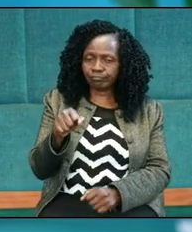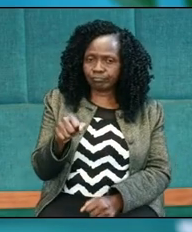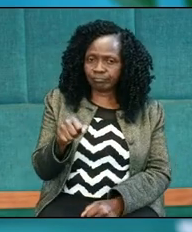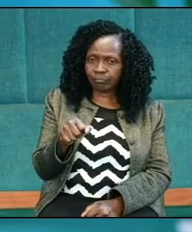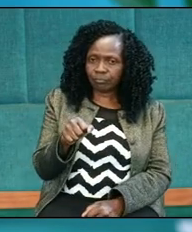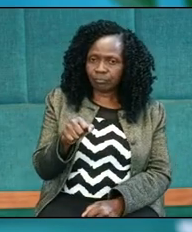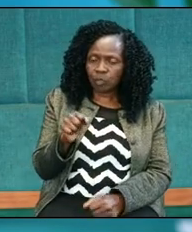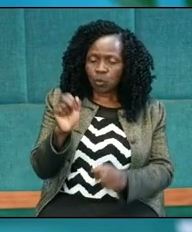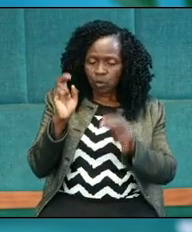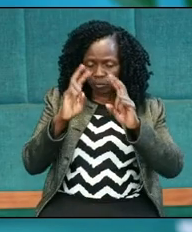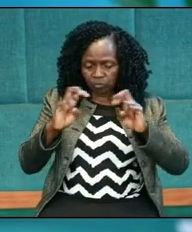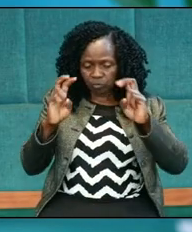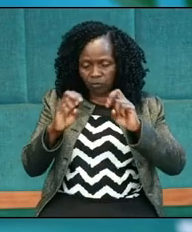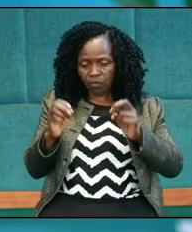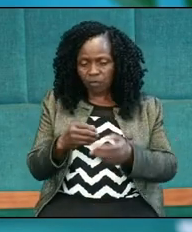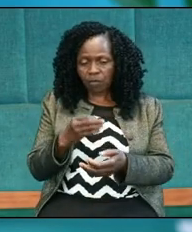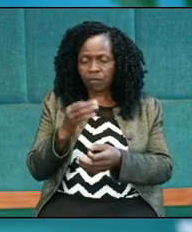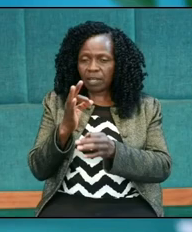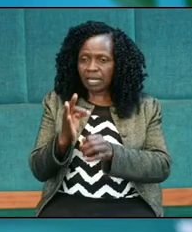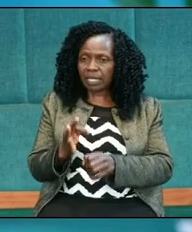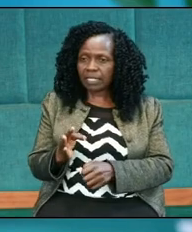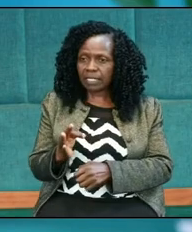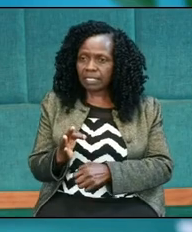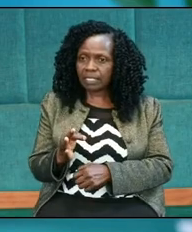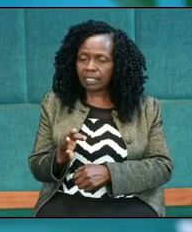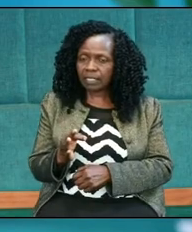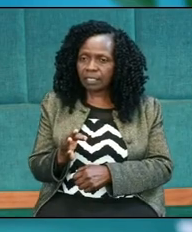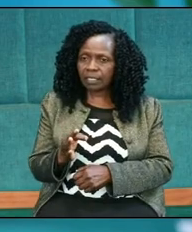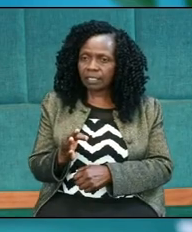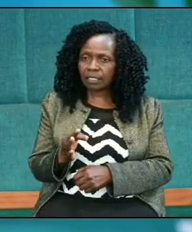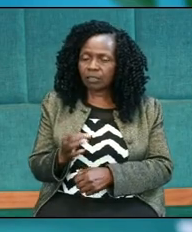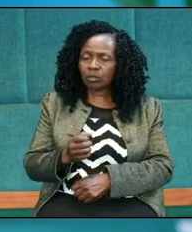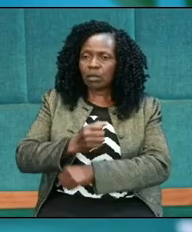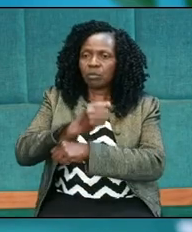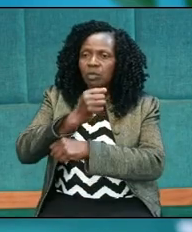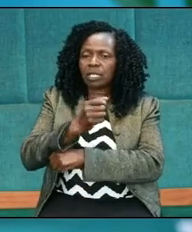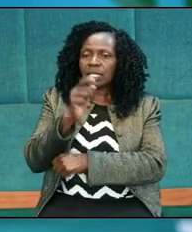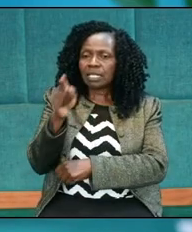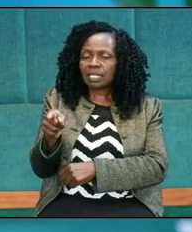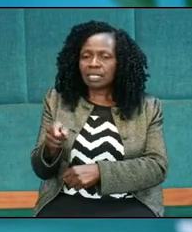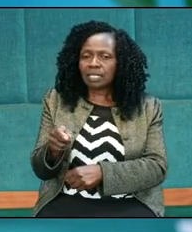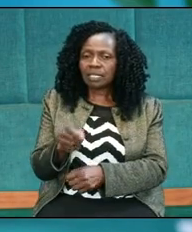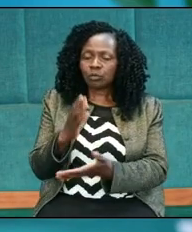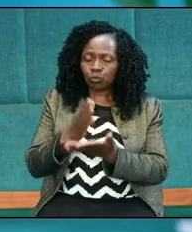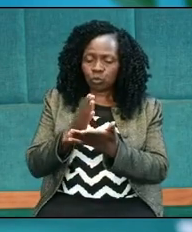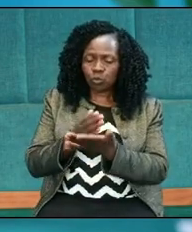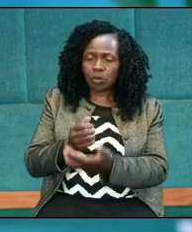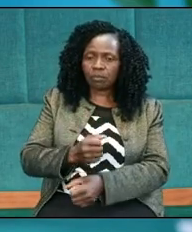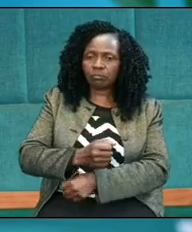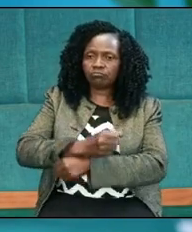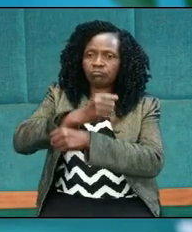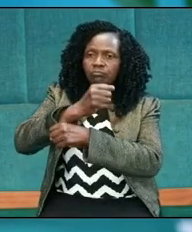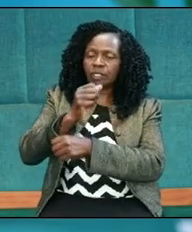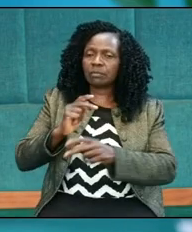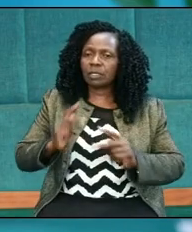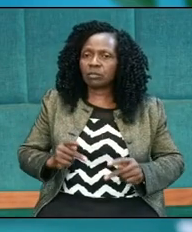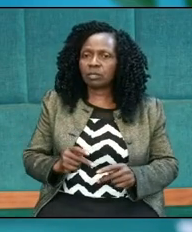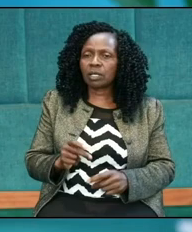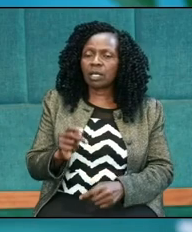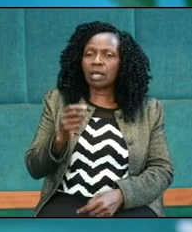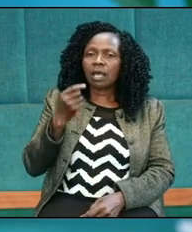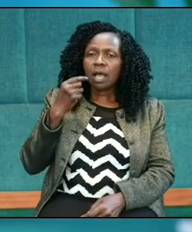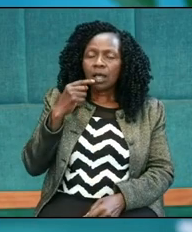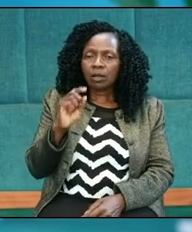for finances to be able to go maybe for surgery and all that, that you have actually supported this person 100%. You've not